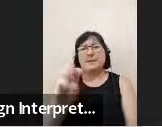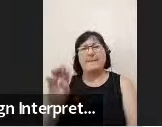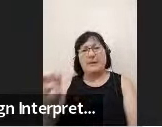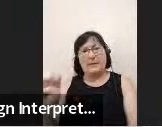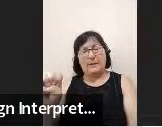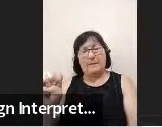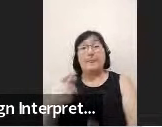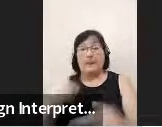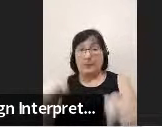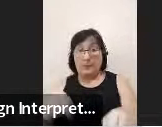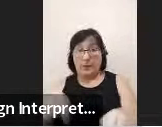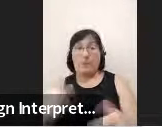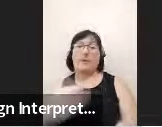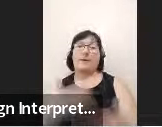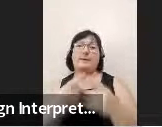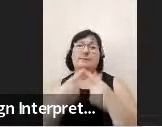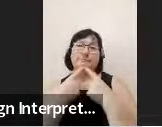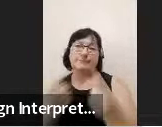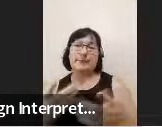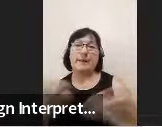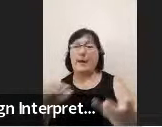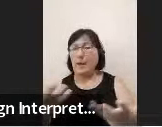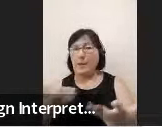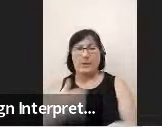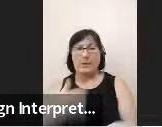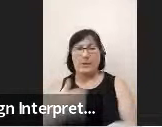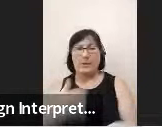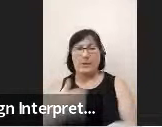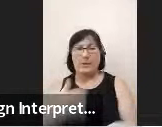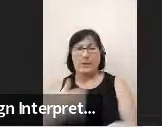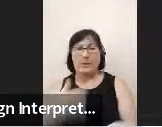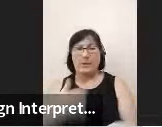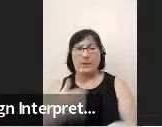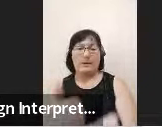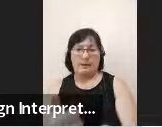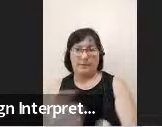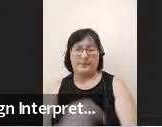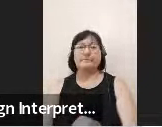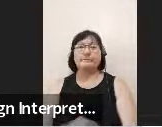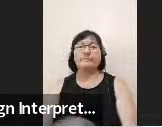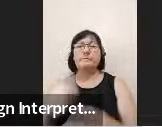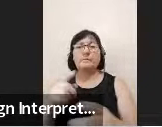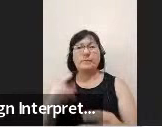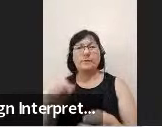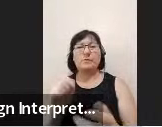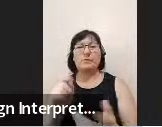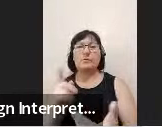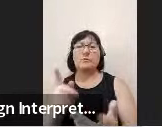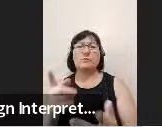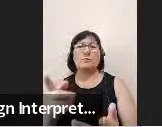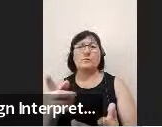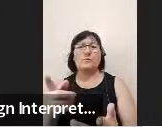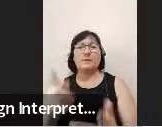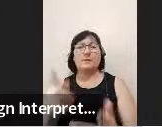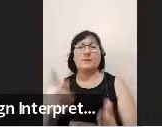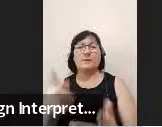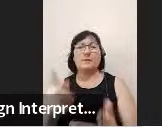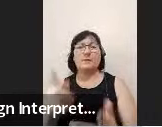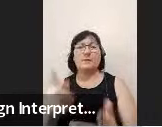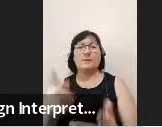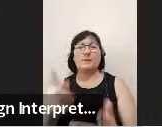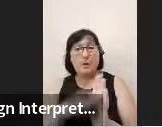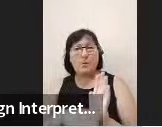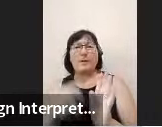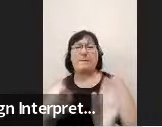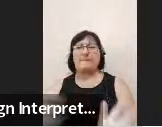So the intervention also by exceptions, that comes with benefits that you get from this program, because the interventions that we do as